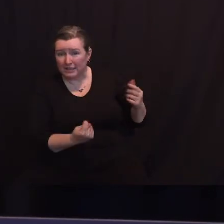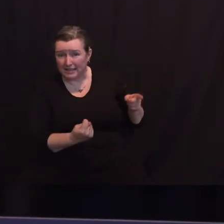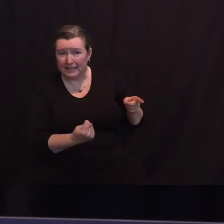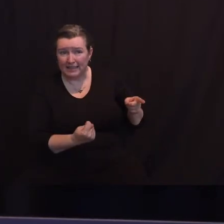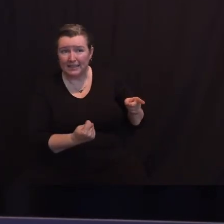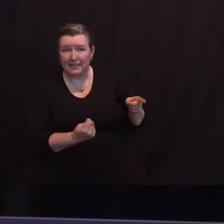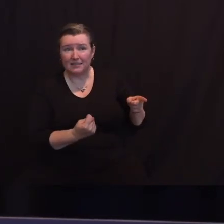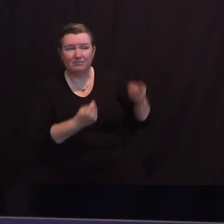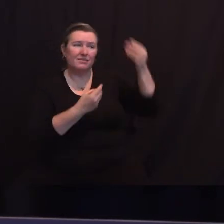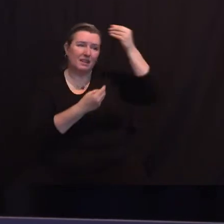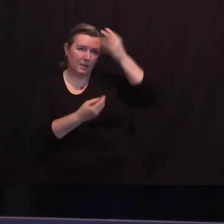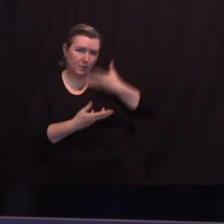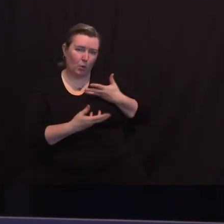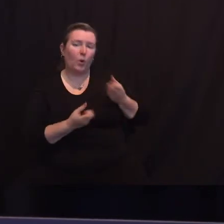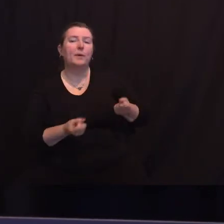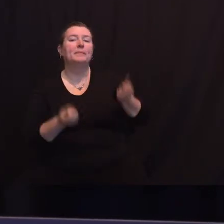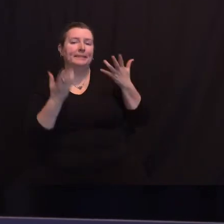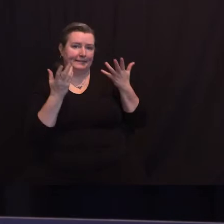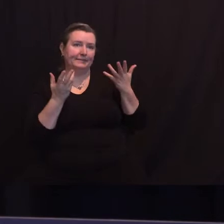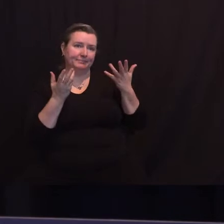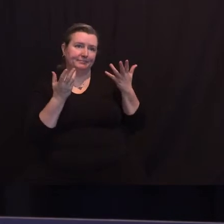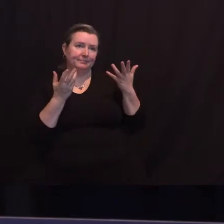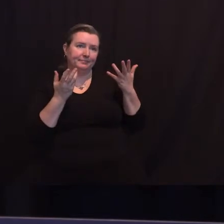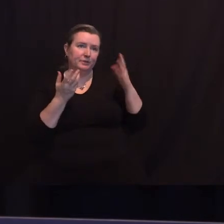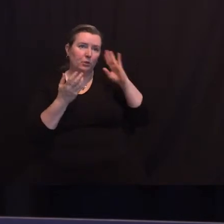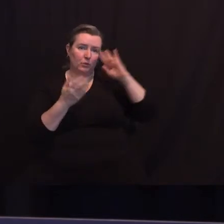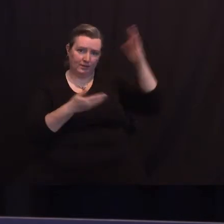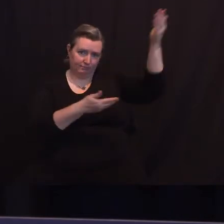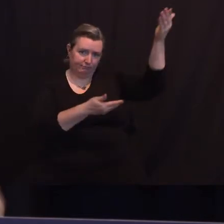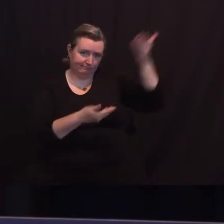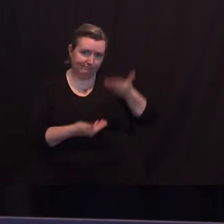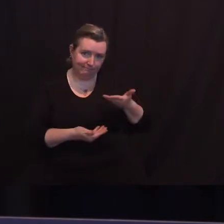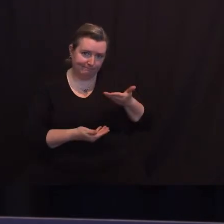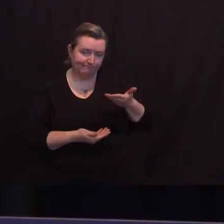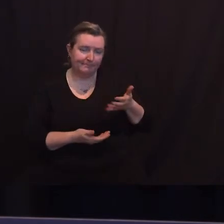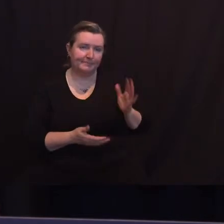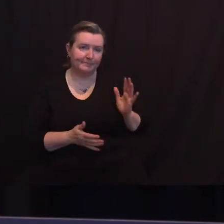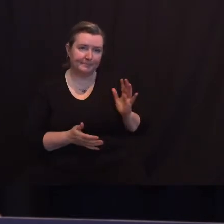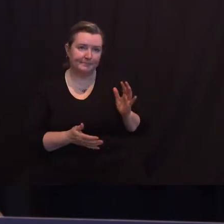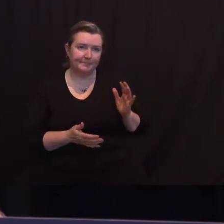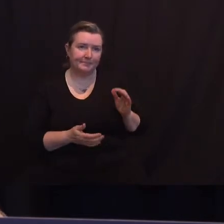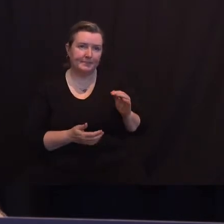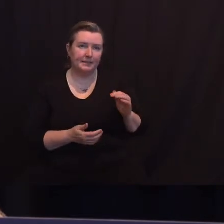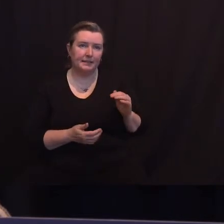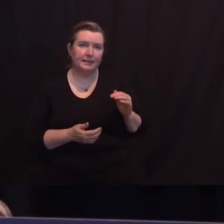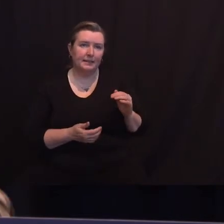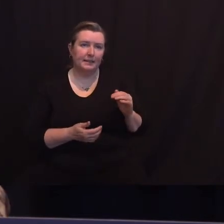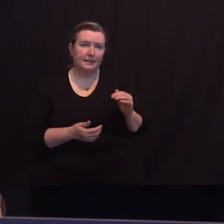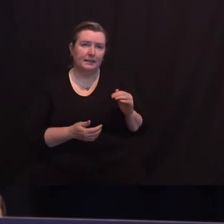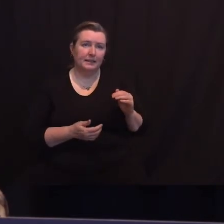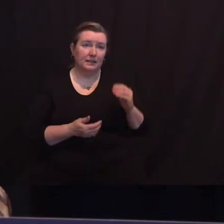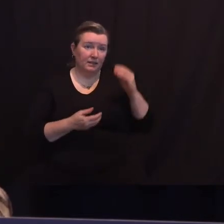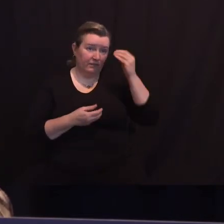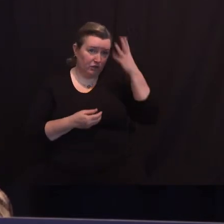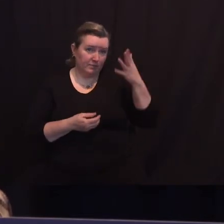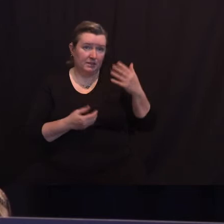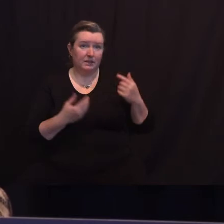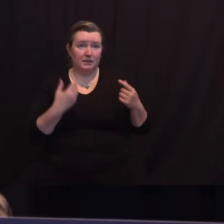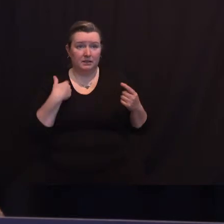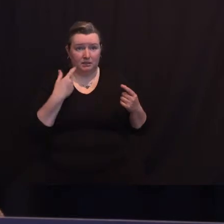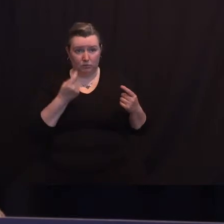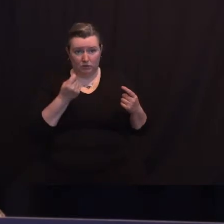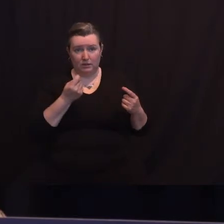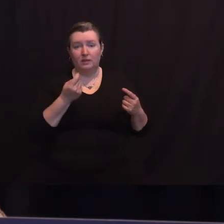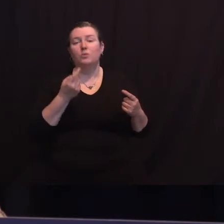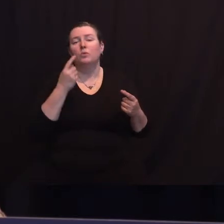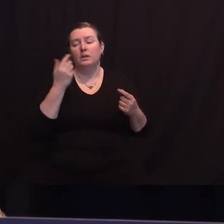to get delivered directly to the points of dispensing the following Monday, barring any weather emergencies. It